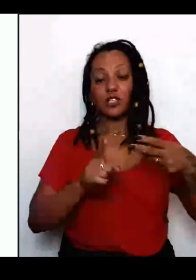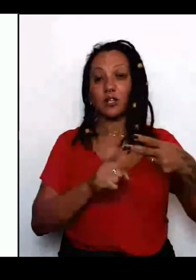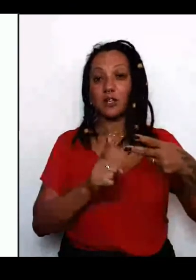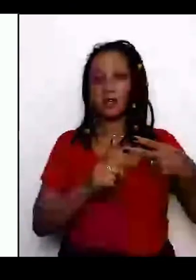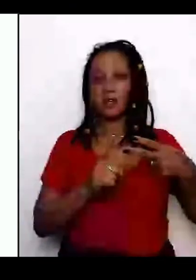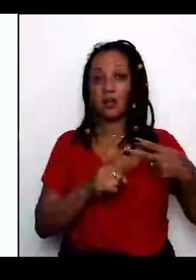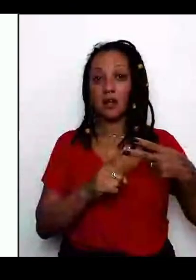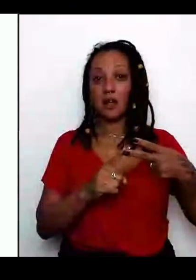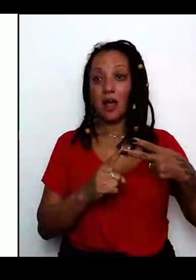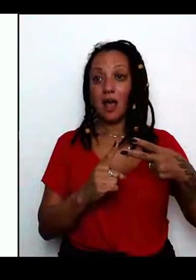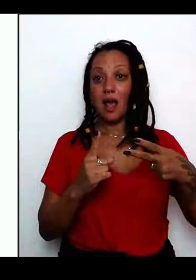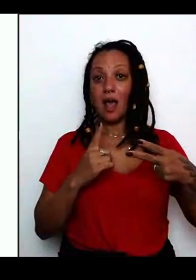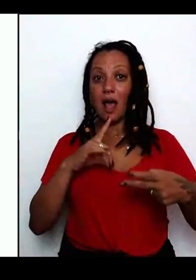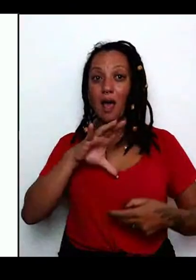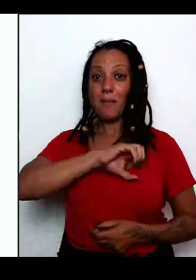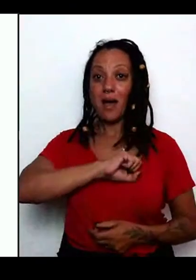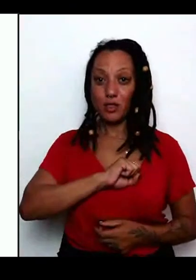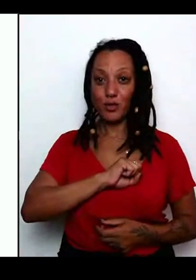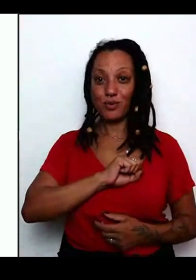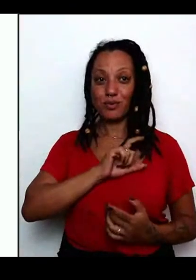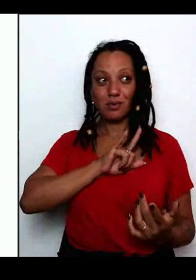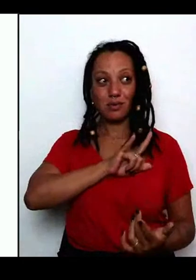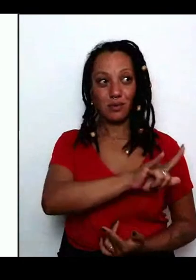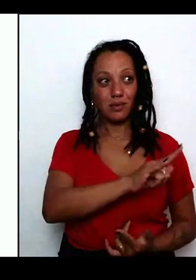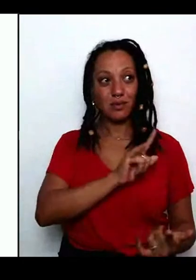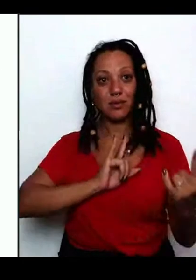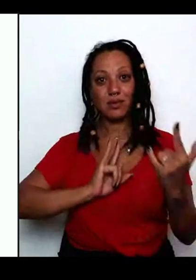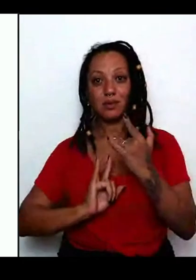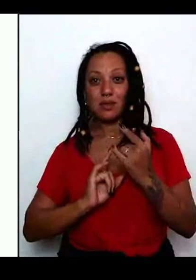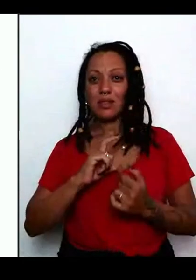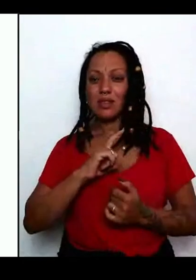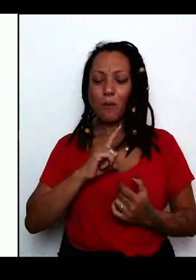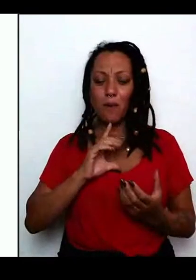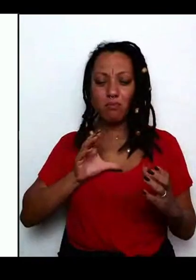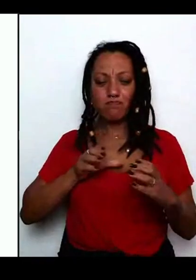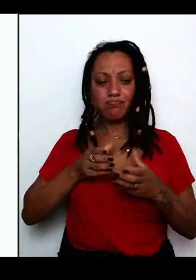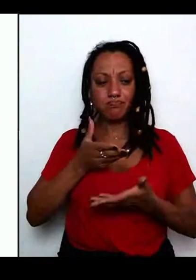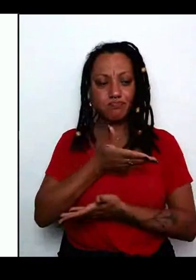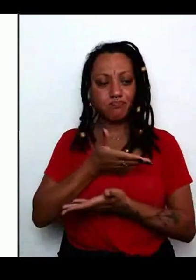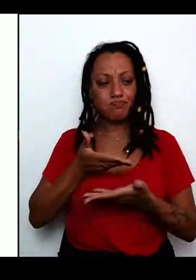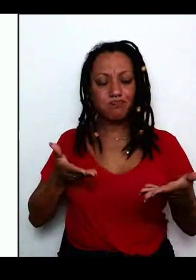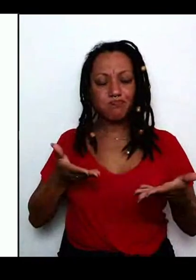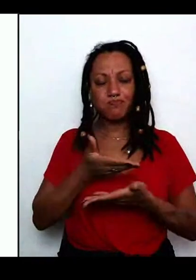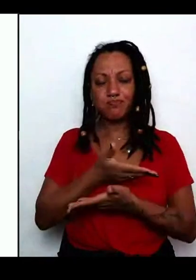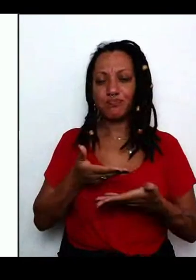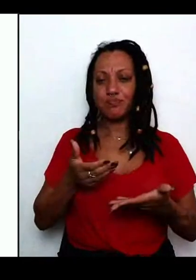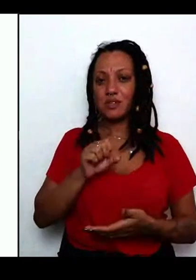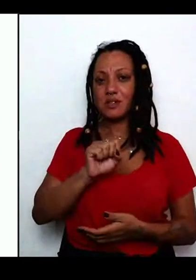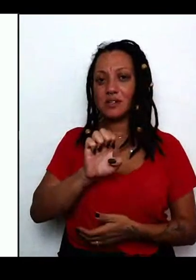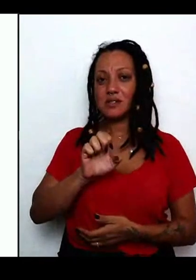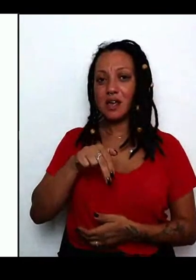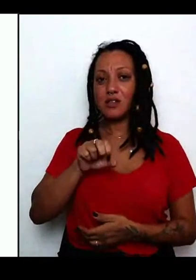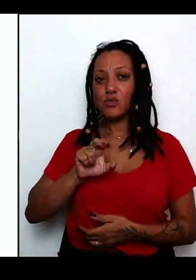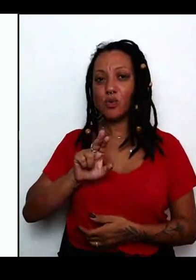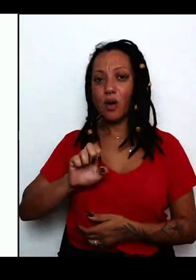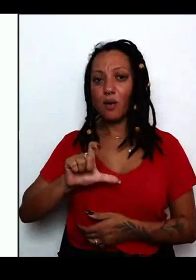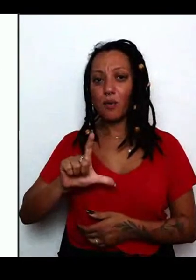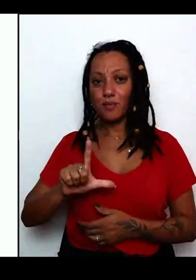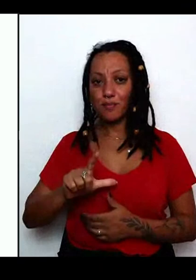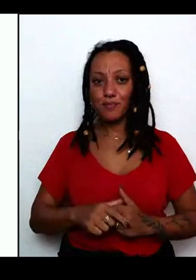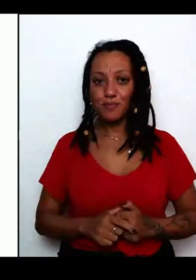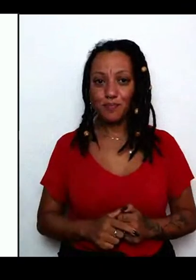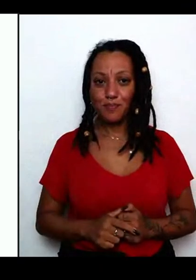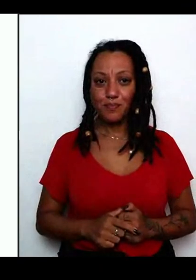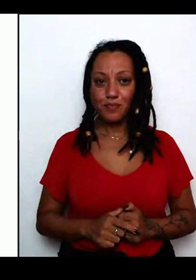it is this Gap that evokes errors as and in the words of Carson a deferred defied and obstructed hungry